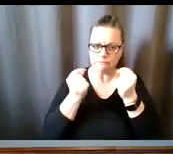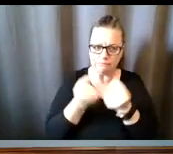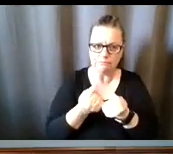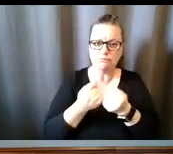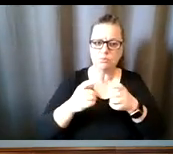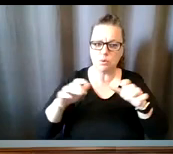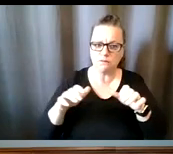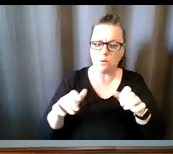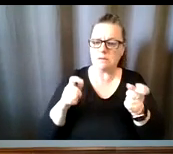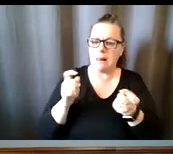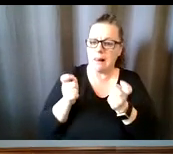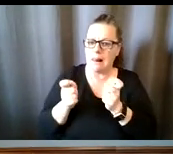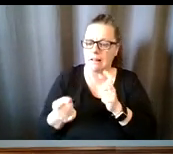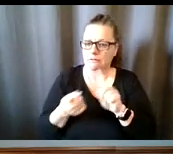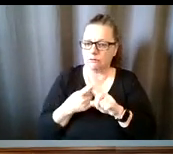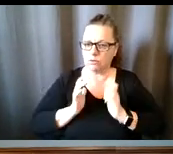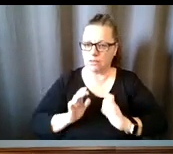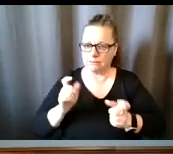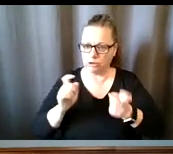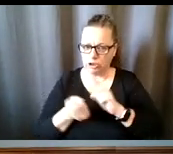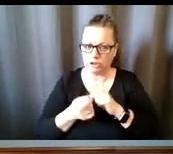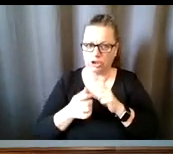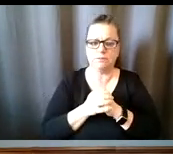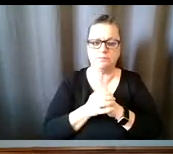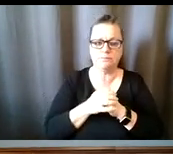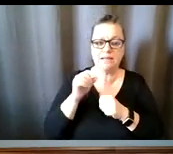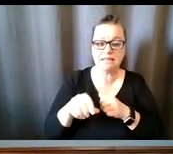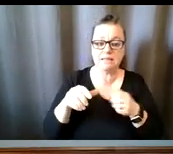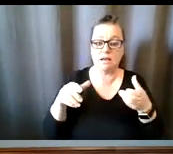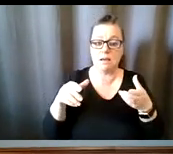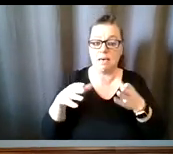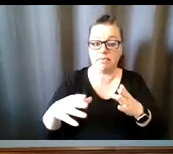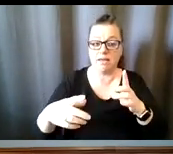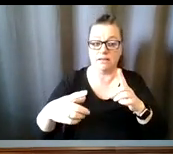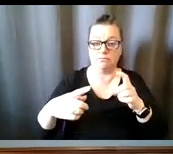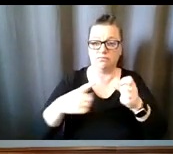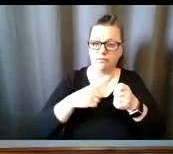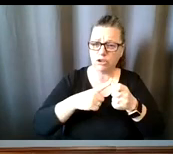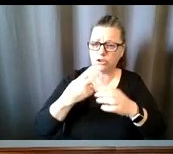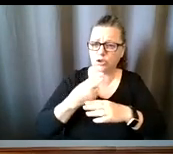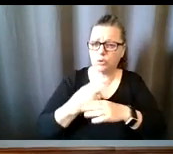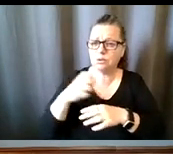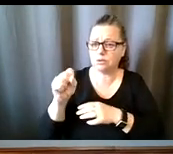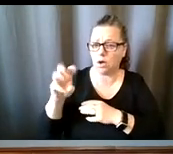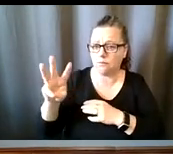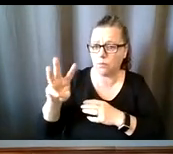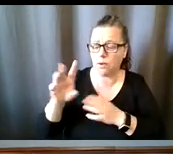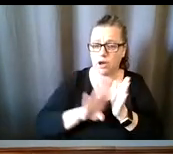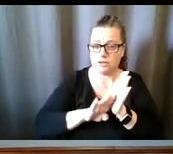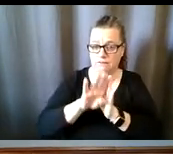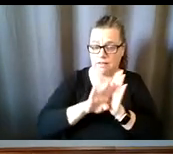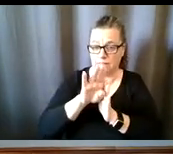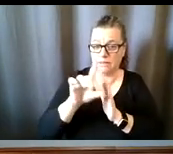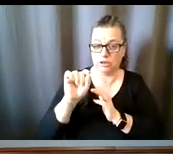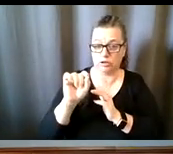changes. Essentially, it's an iterative project management methodology initially used in software development. And in